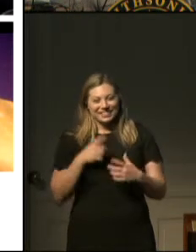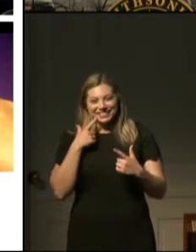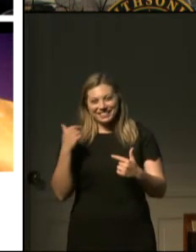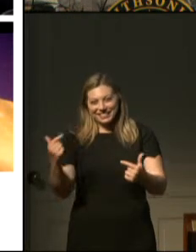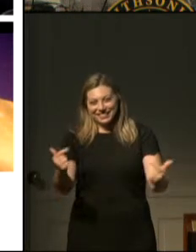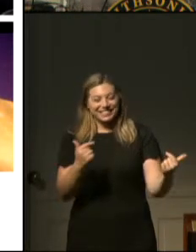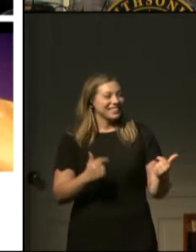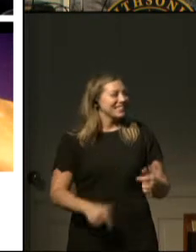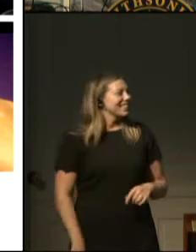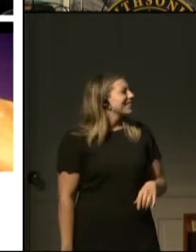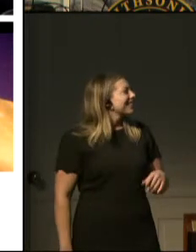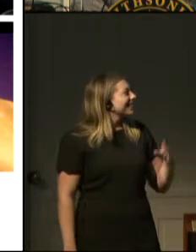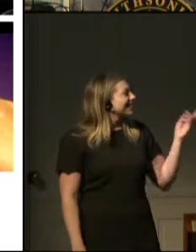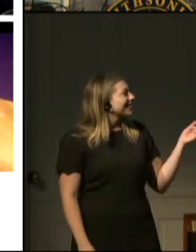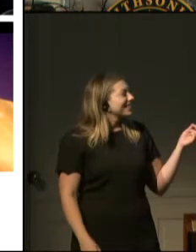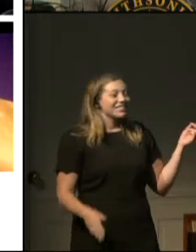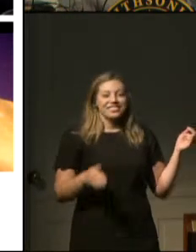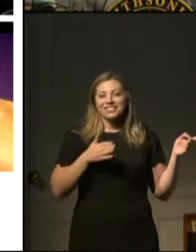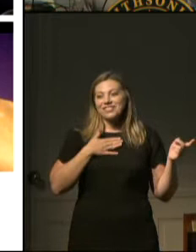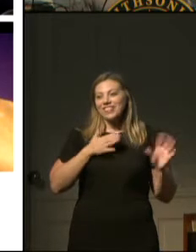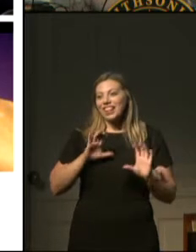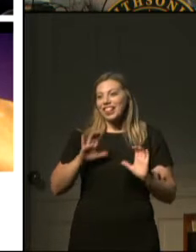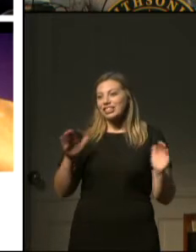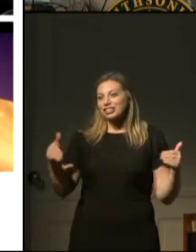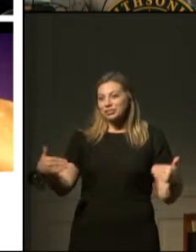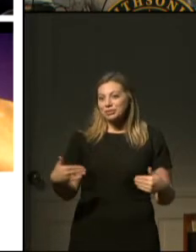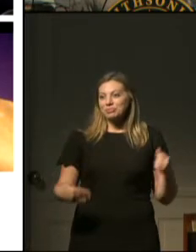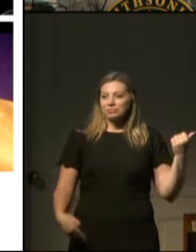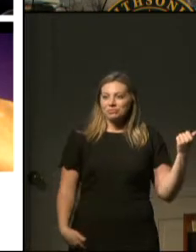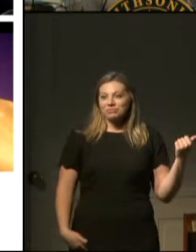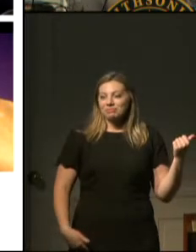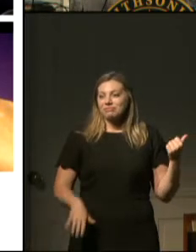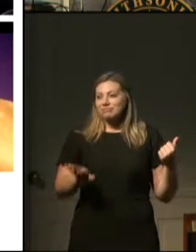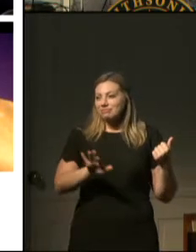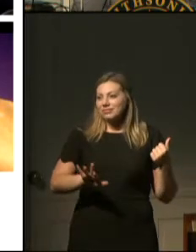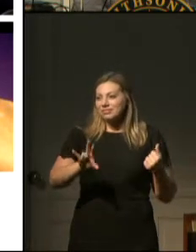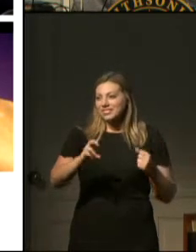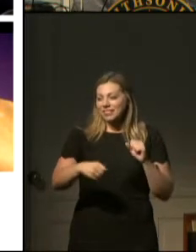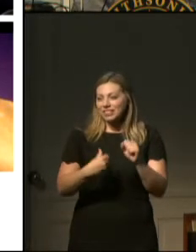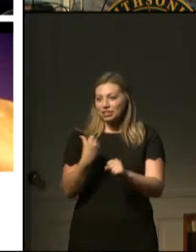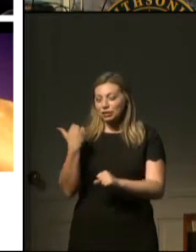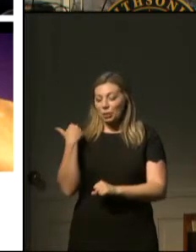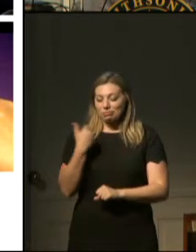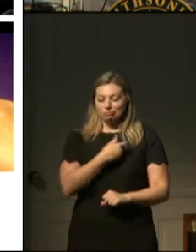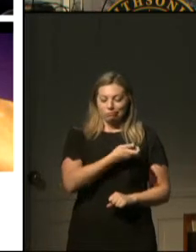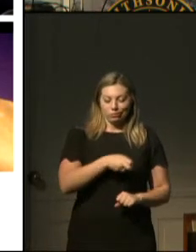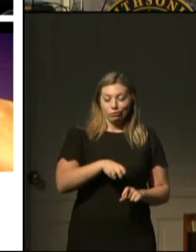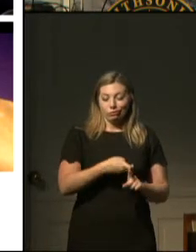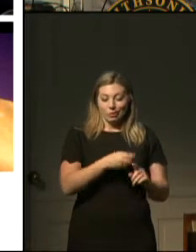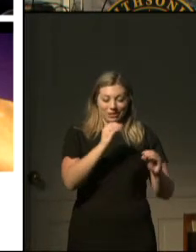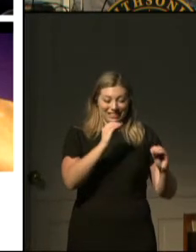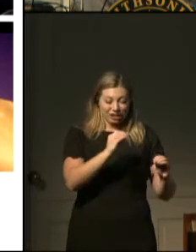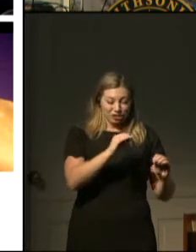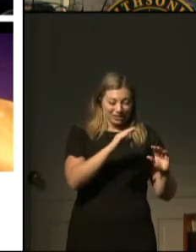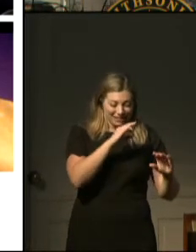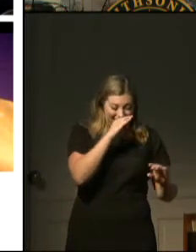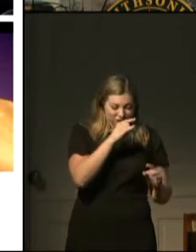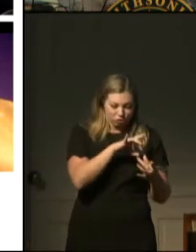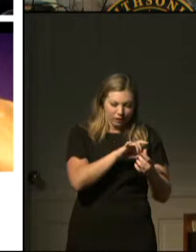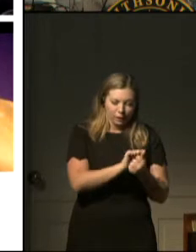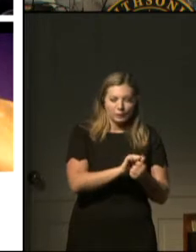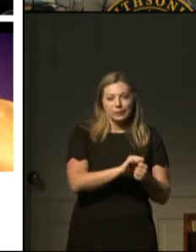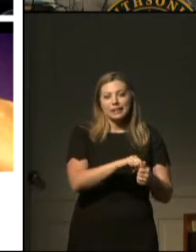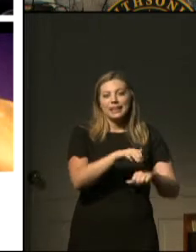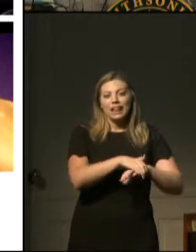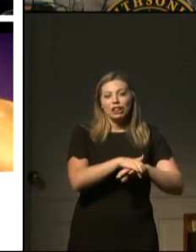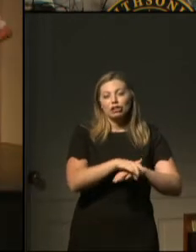So this right here is my classroom. About 7 years ago, I transferred over from teaching kids about English literature